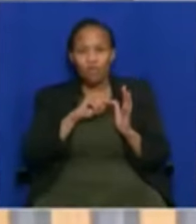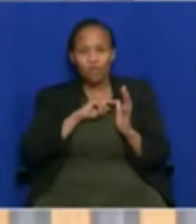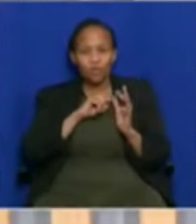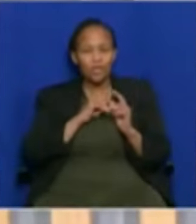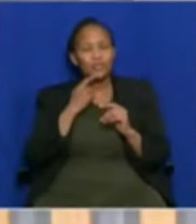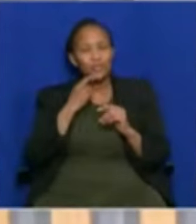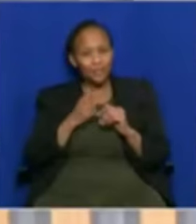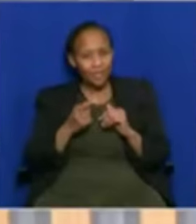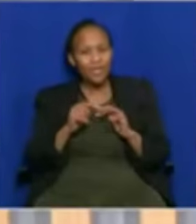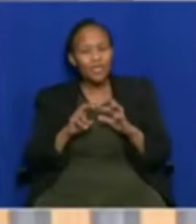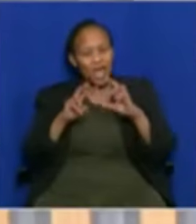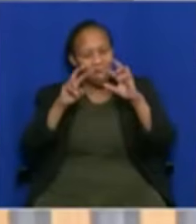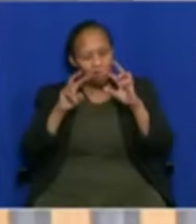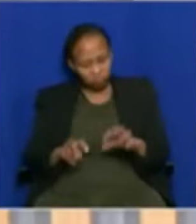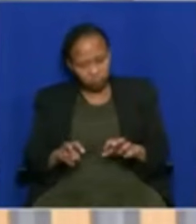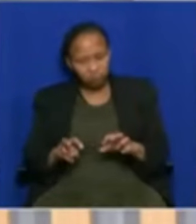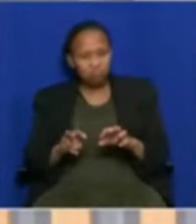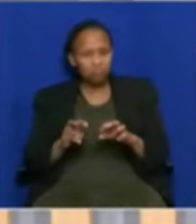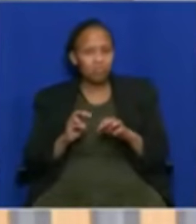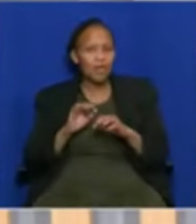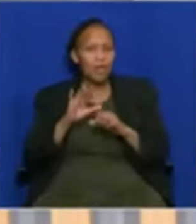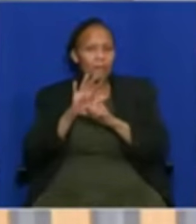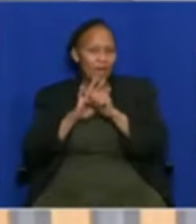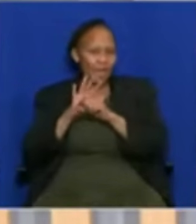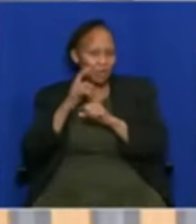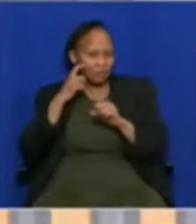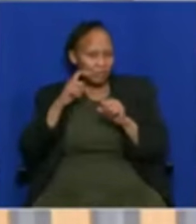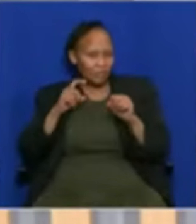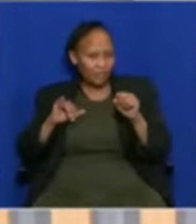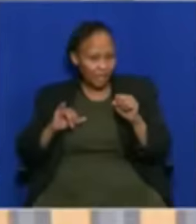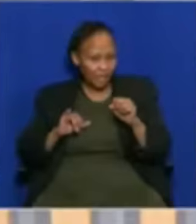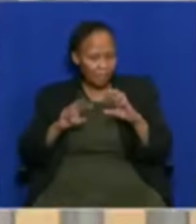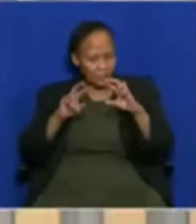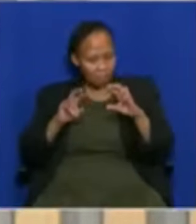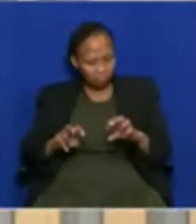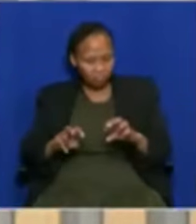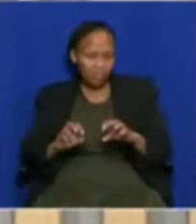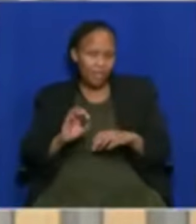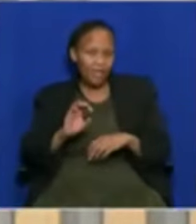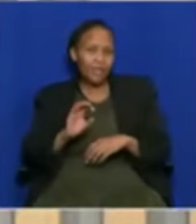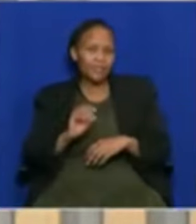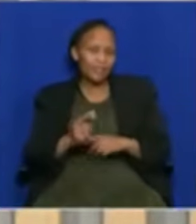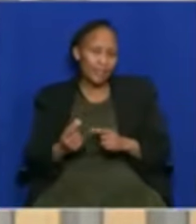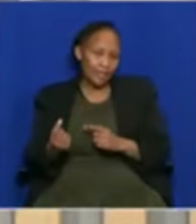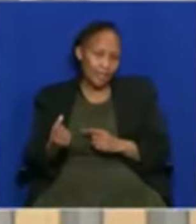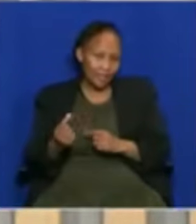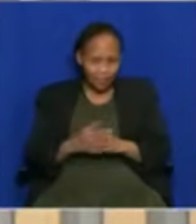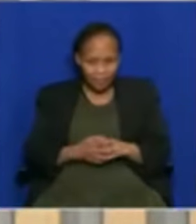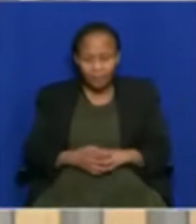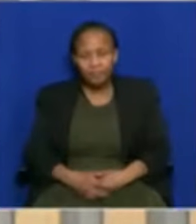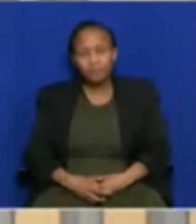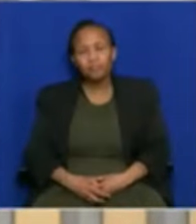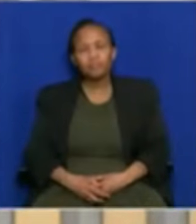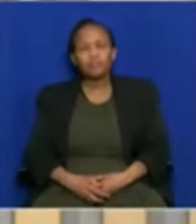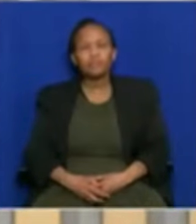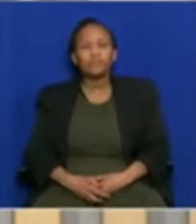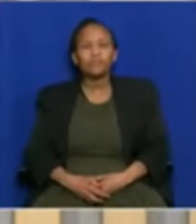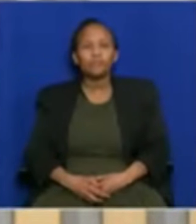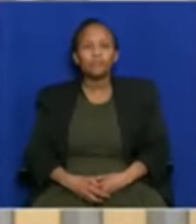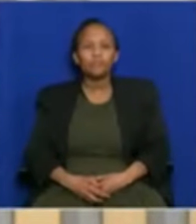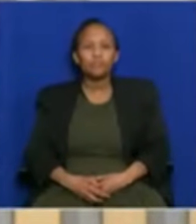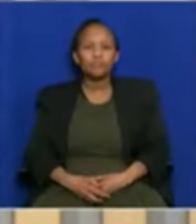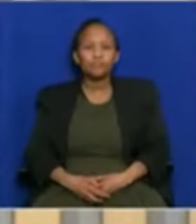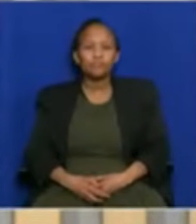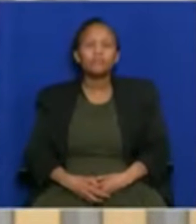case? There must be a document. Yes. When we say you wouldn't get individual dockets, it could be one docket